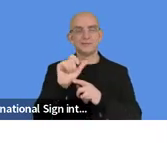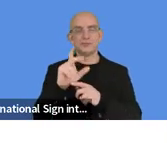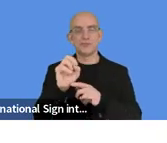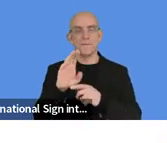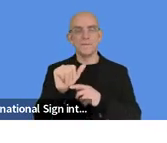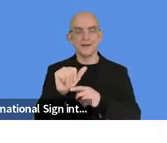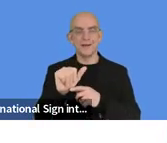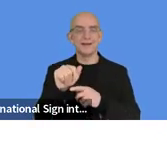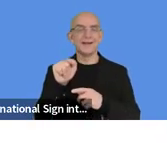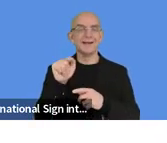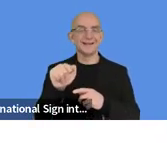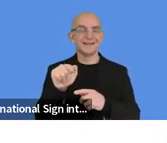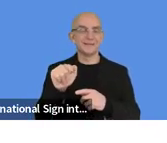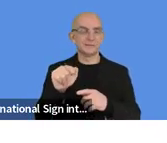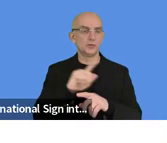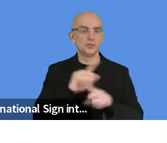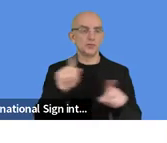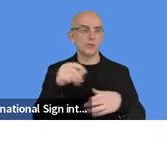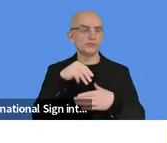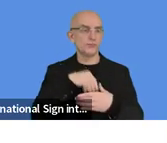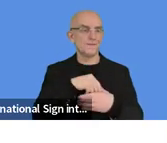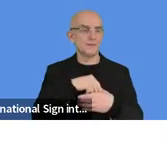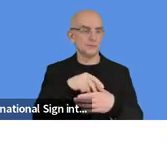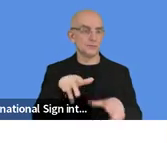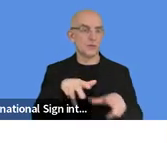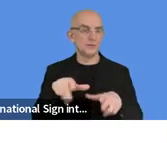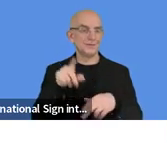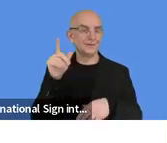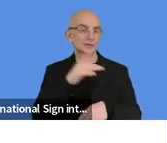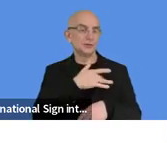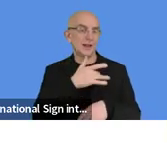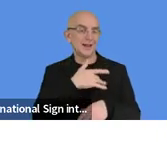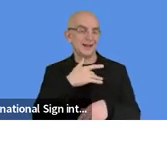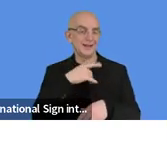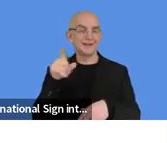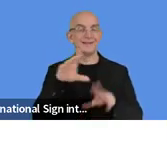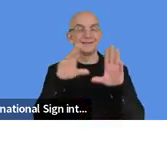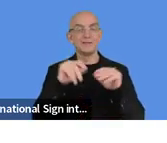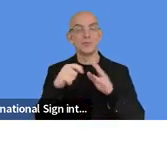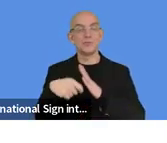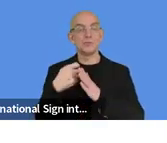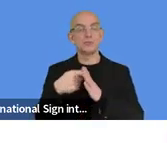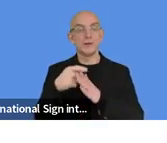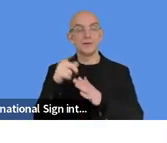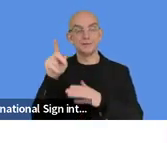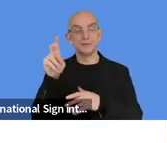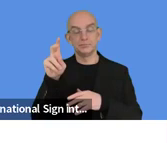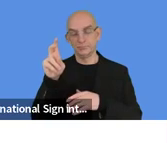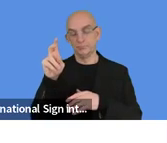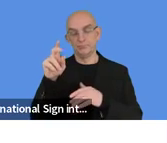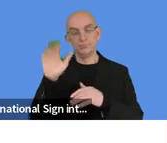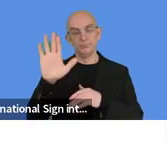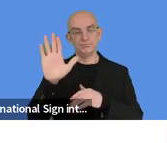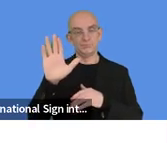The program is kind of a cluster of three key issues: metrics-driven value enhancement. So we make sure that we understand the